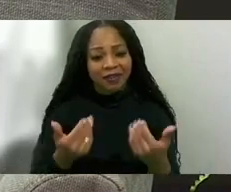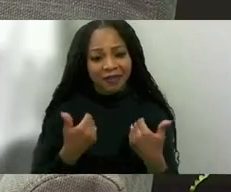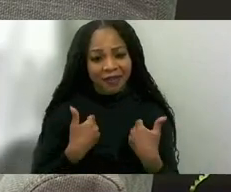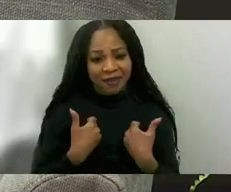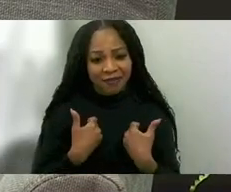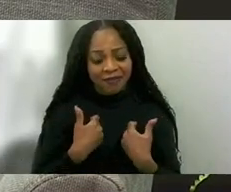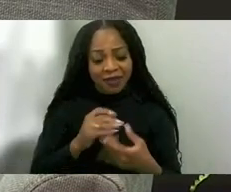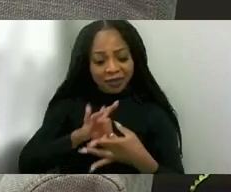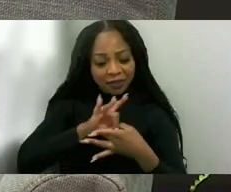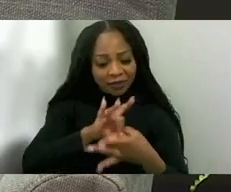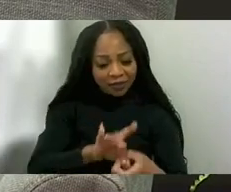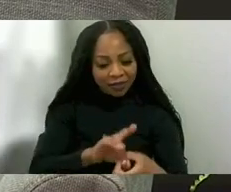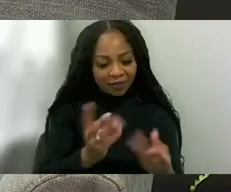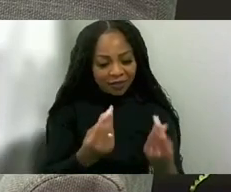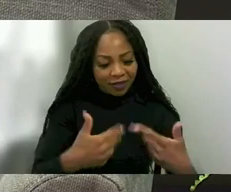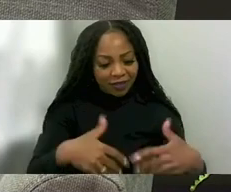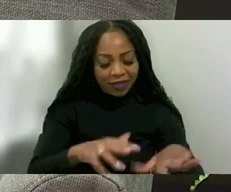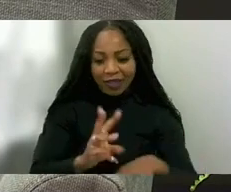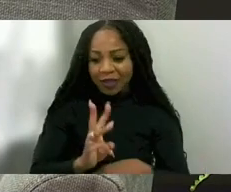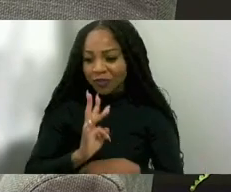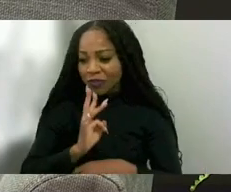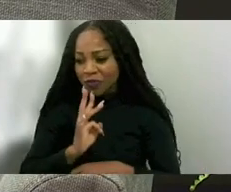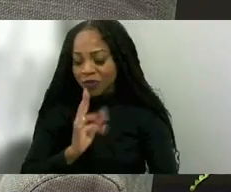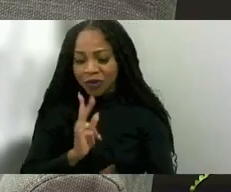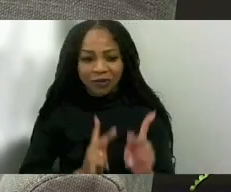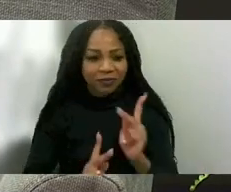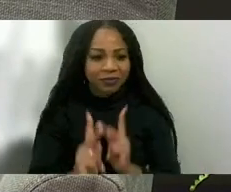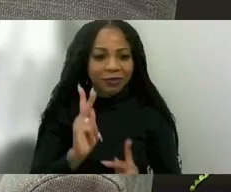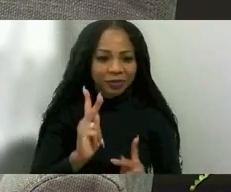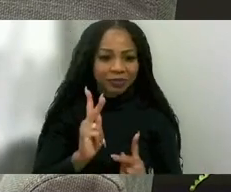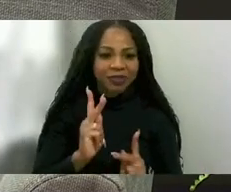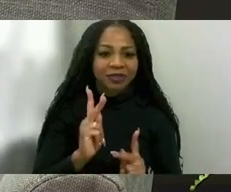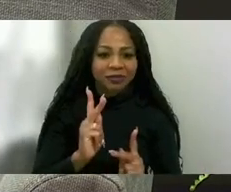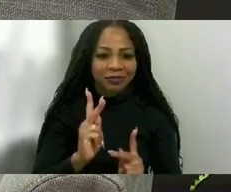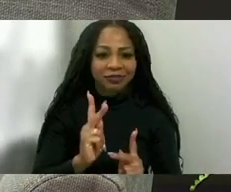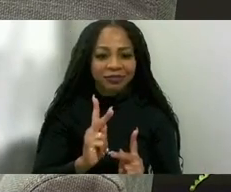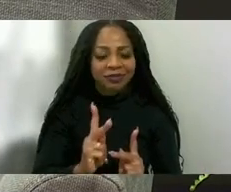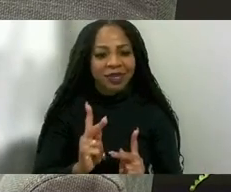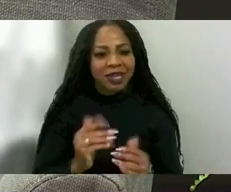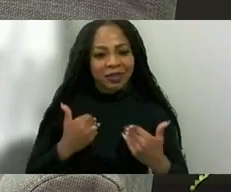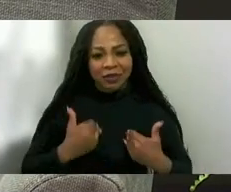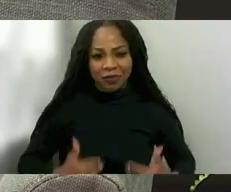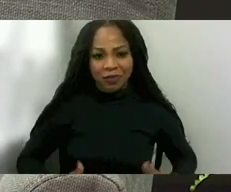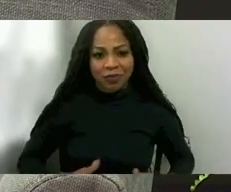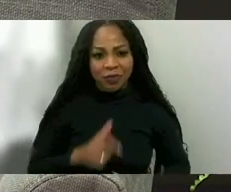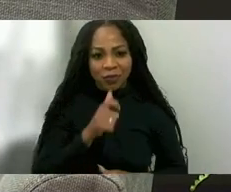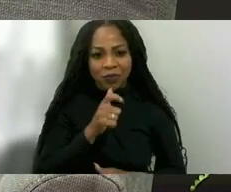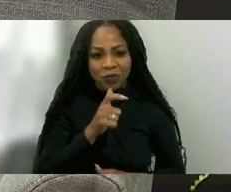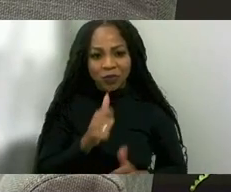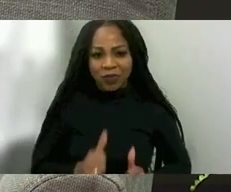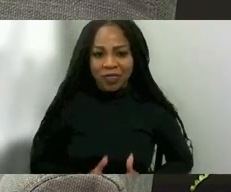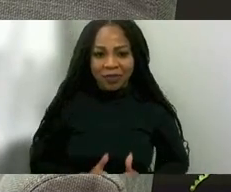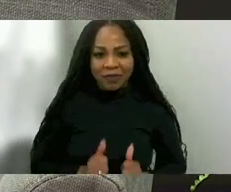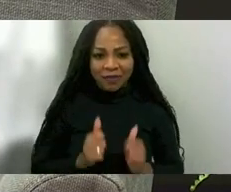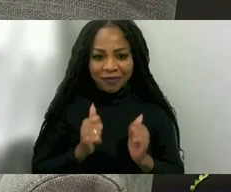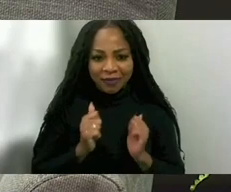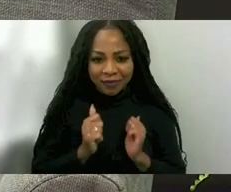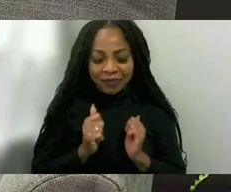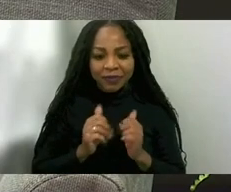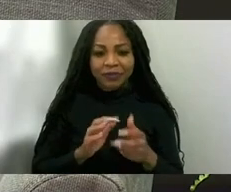waters and to the peoples and more than human persons who live in Anishinaabe